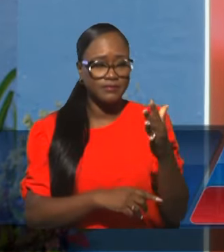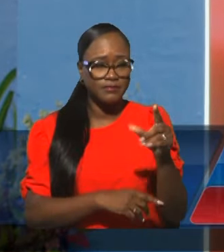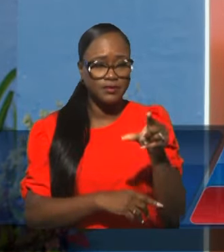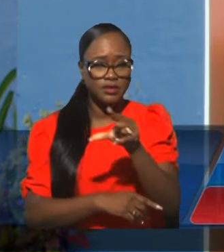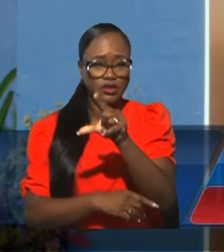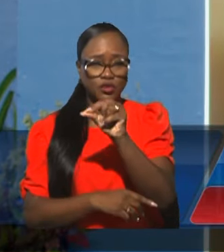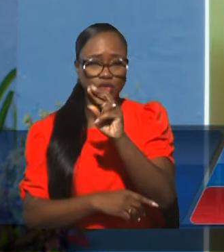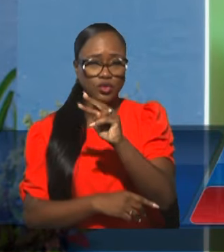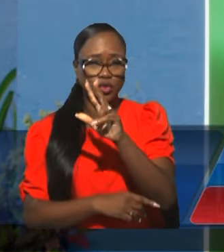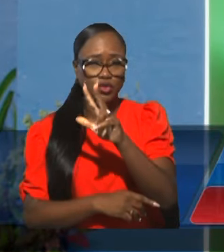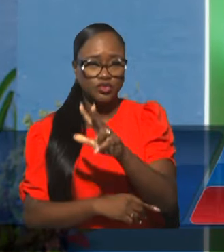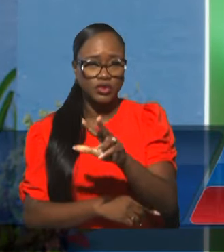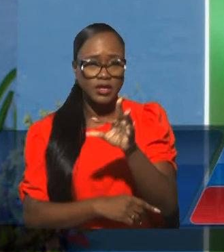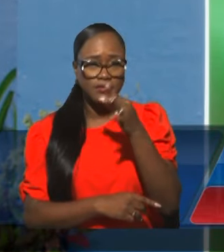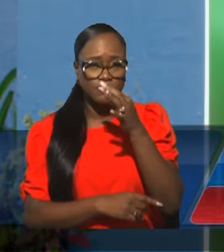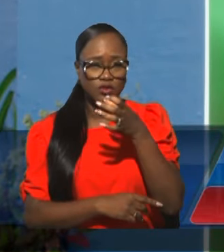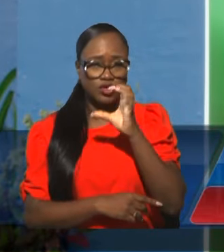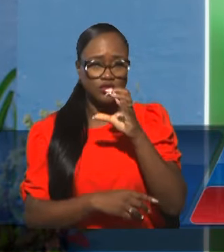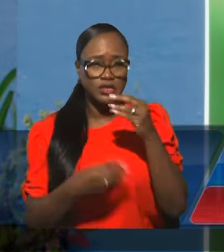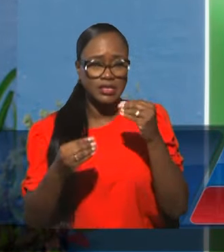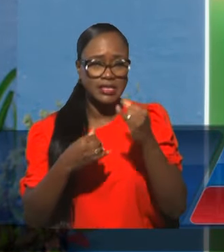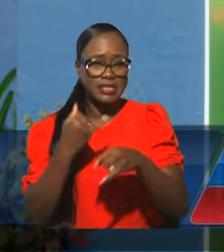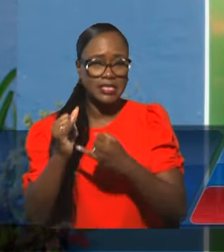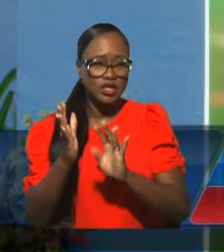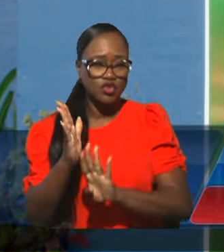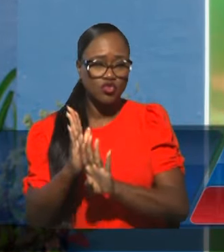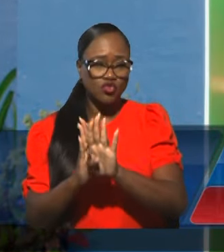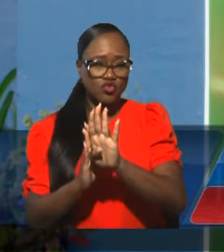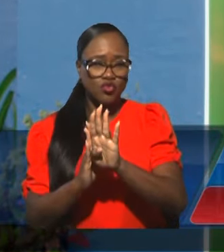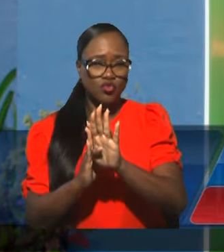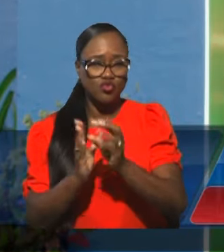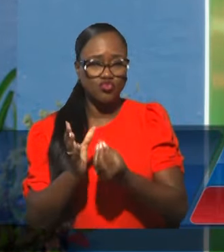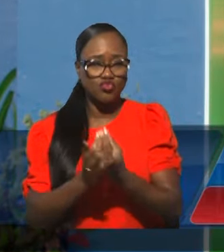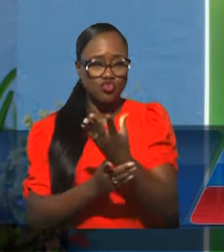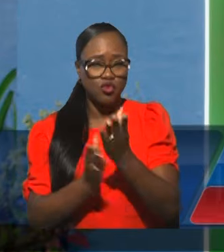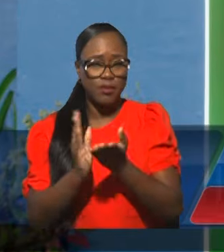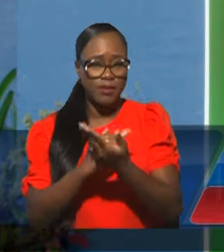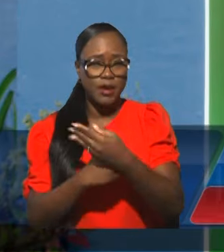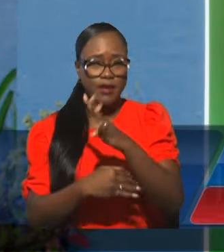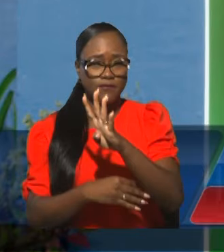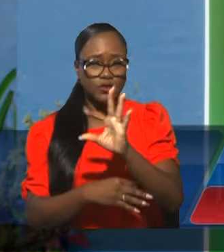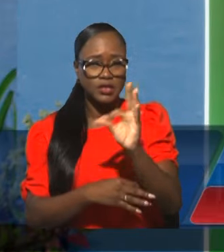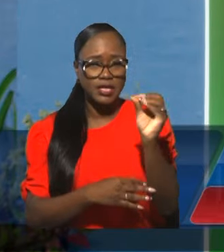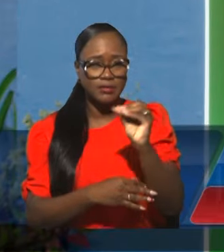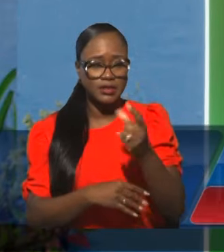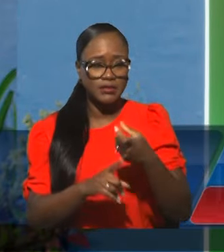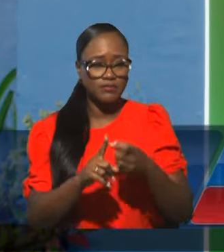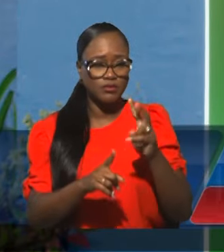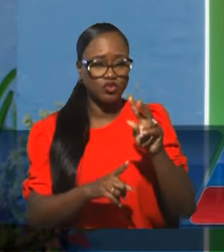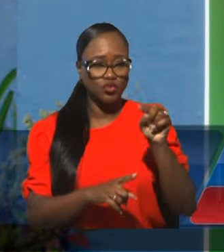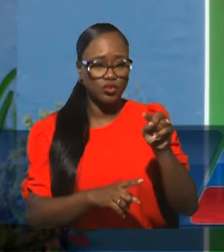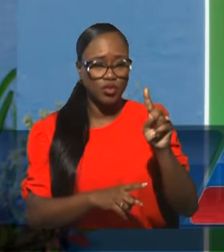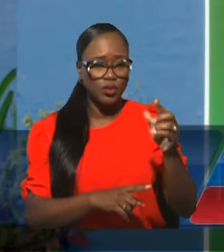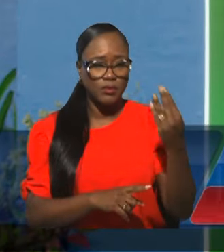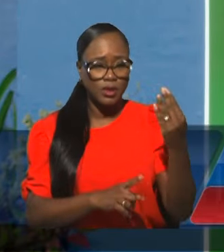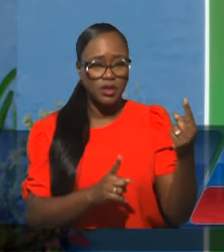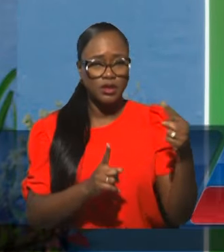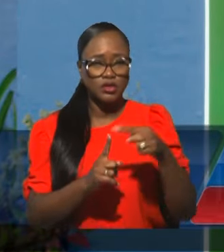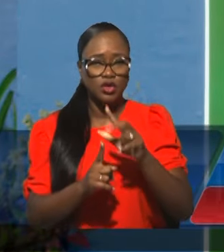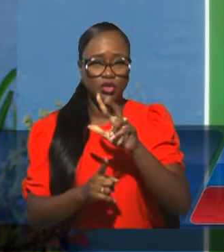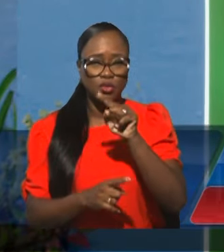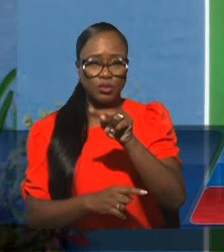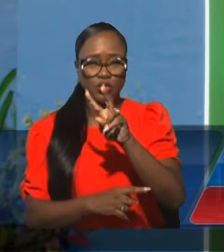2023, food and beverage exports grew by 49%, from $2.1 billion to